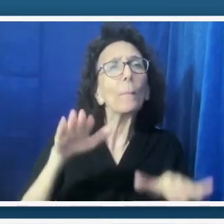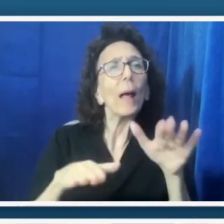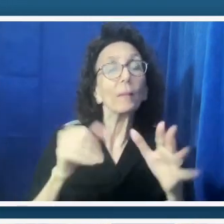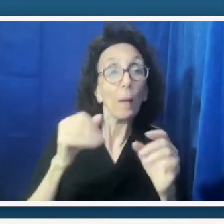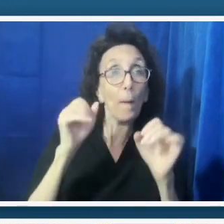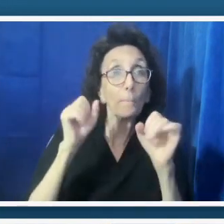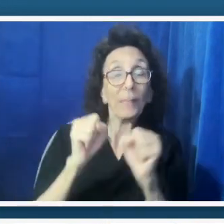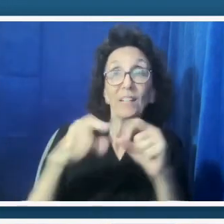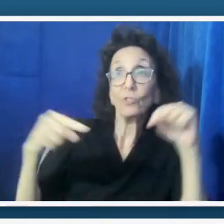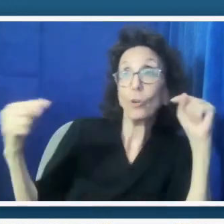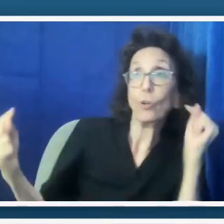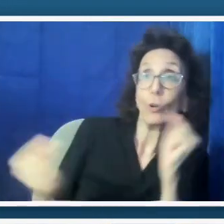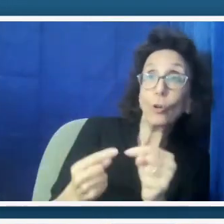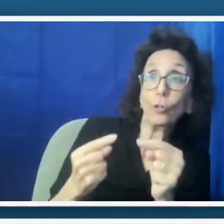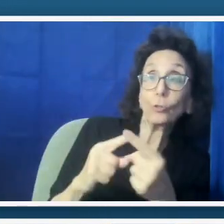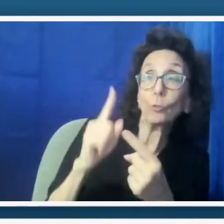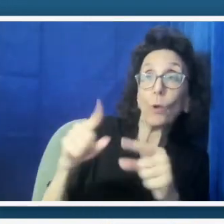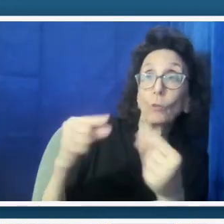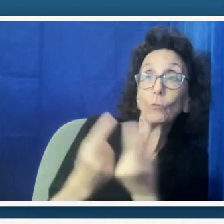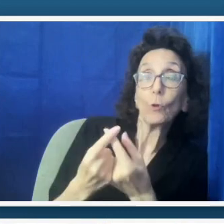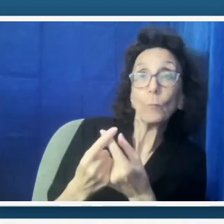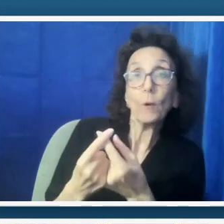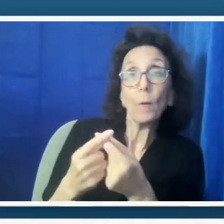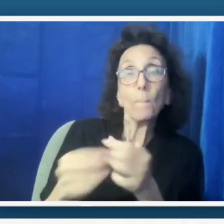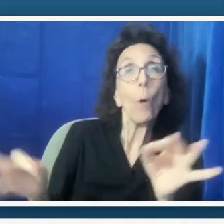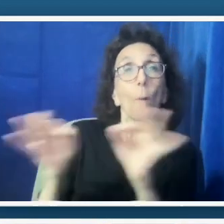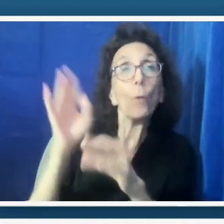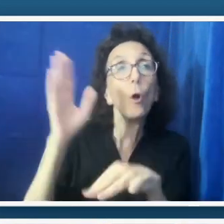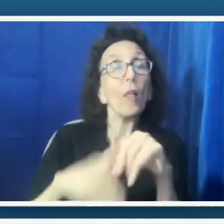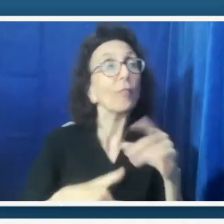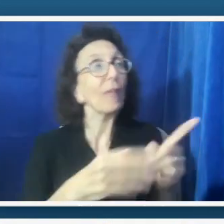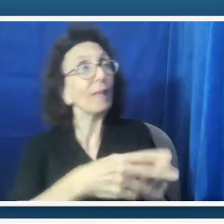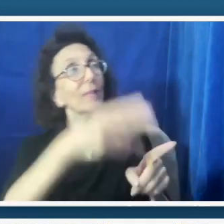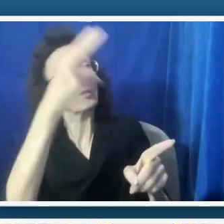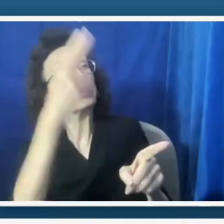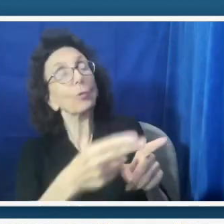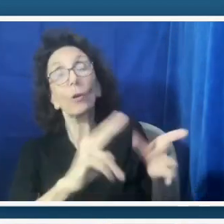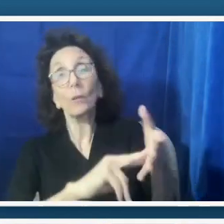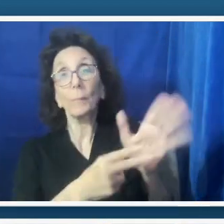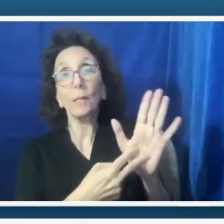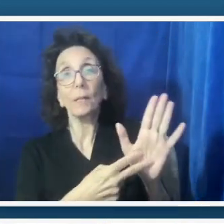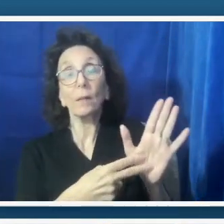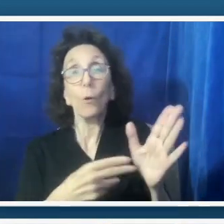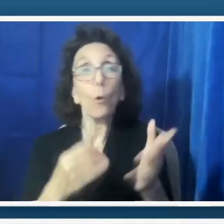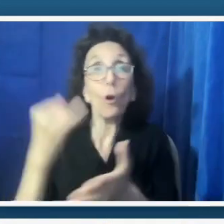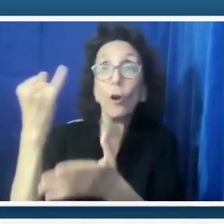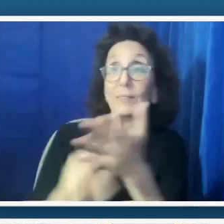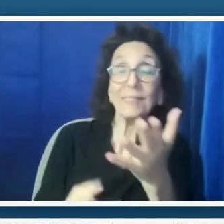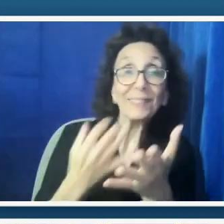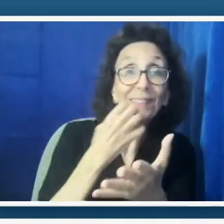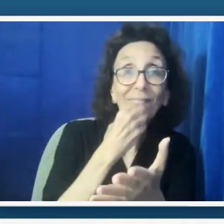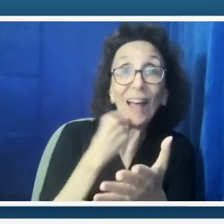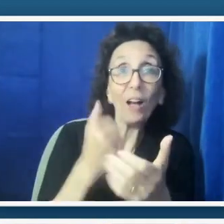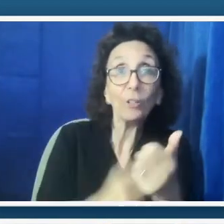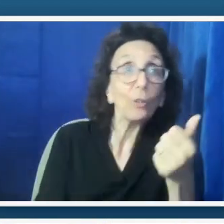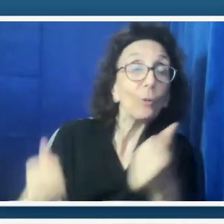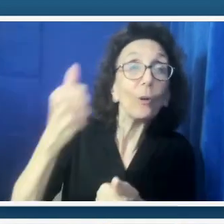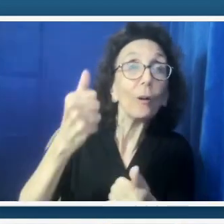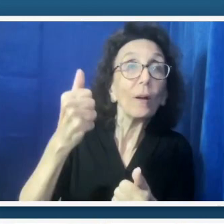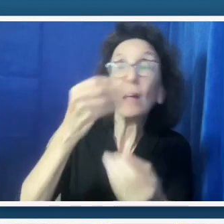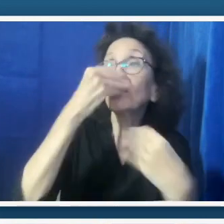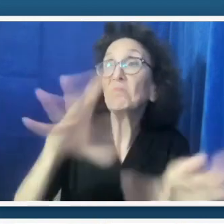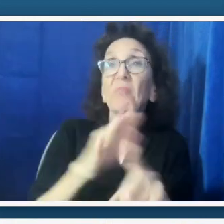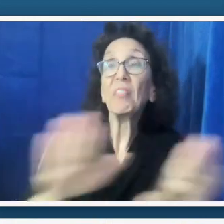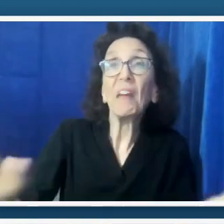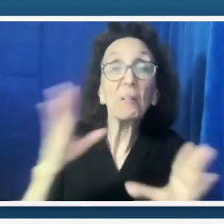one group outweigh the historical significance of an object? Should artistic value be the highest priority? I'm definitely